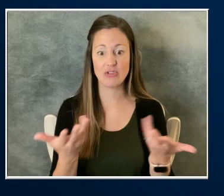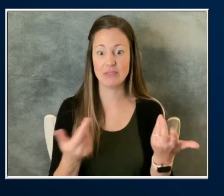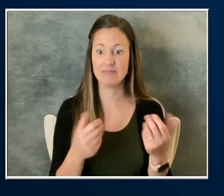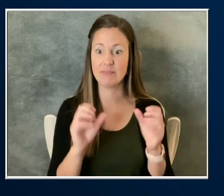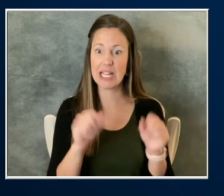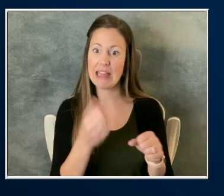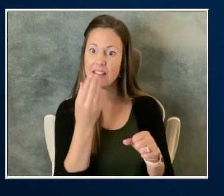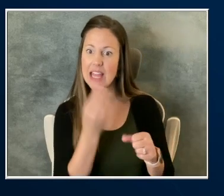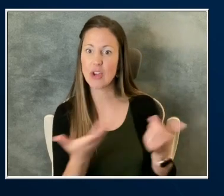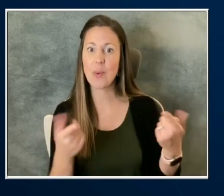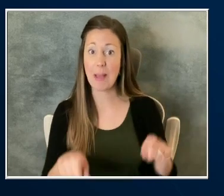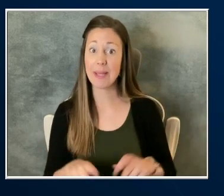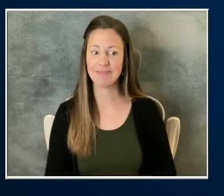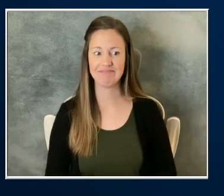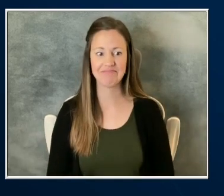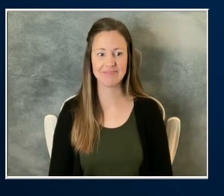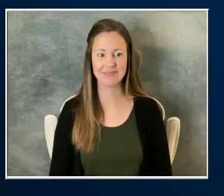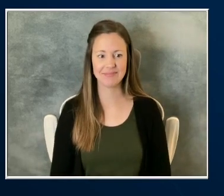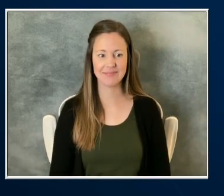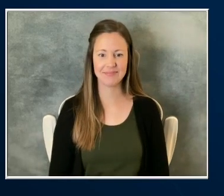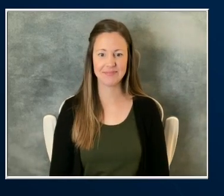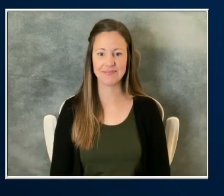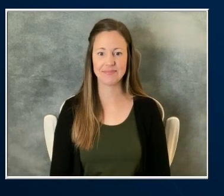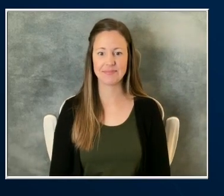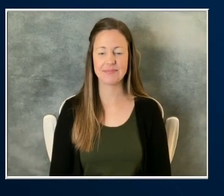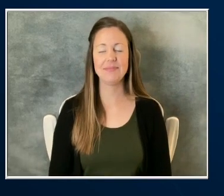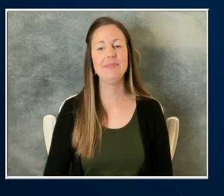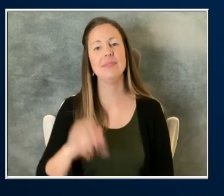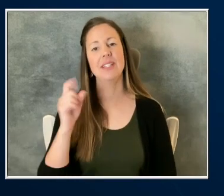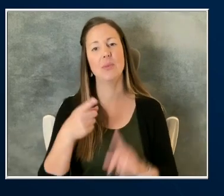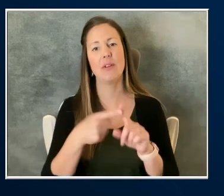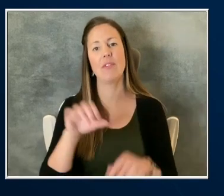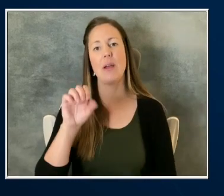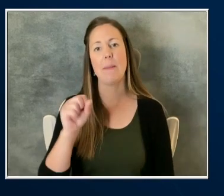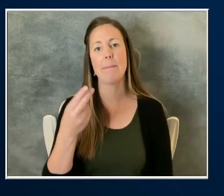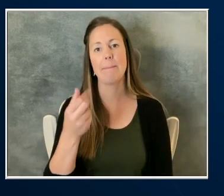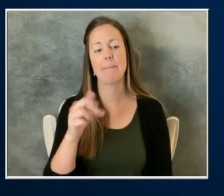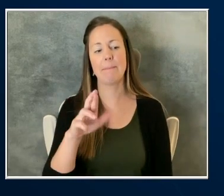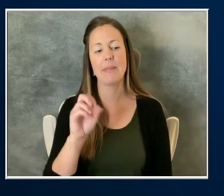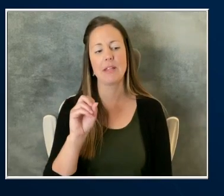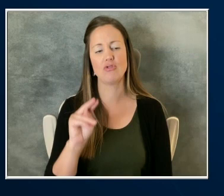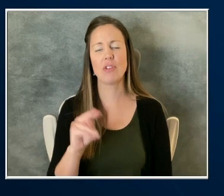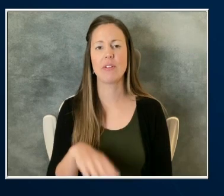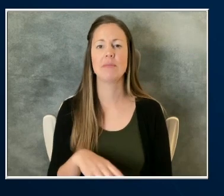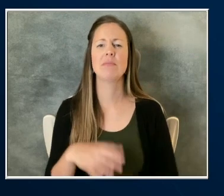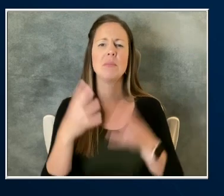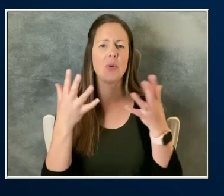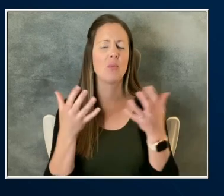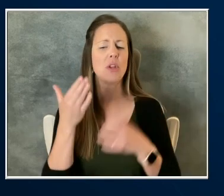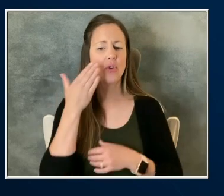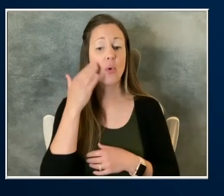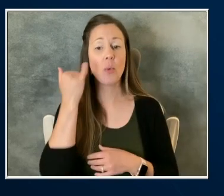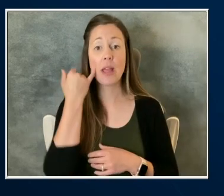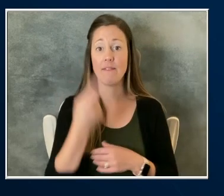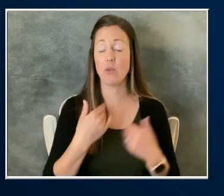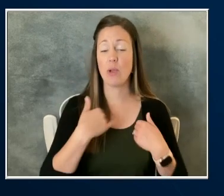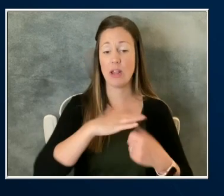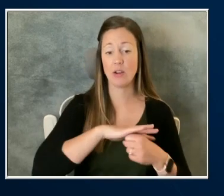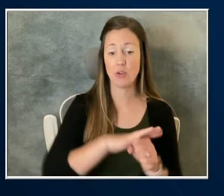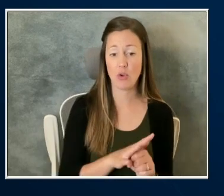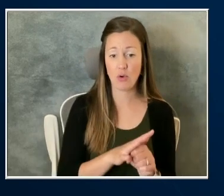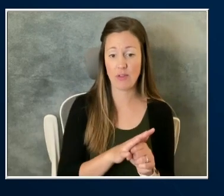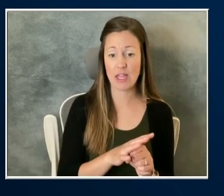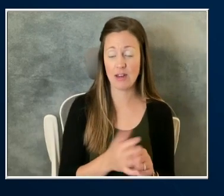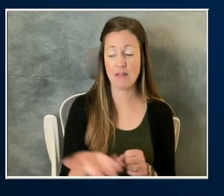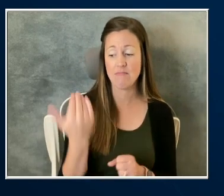choice. Got a question from Sharon Chapman Whitlaw. She wants to know, if you had COVID in the middle of May, is it time to